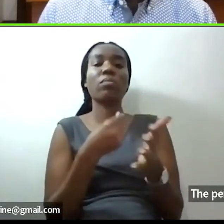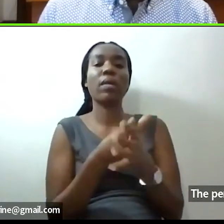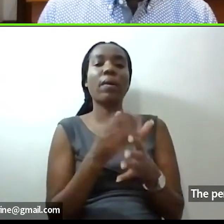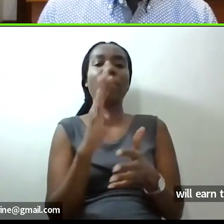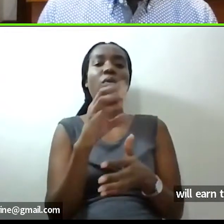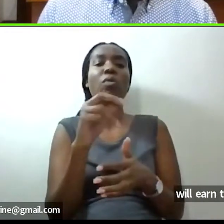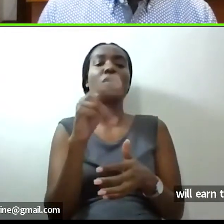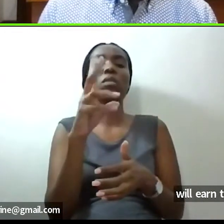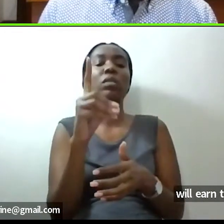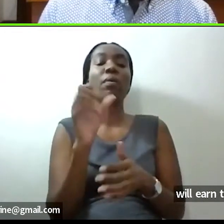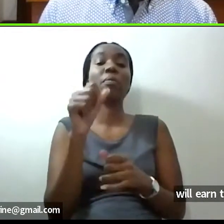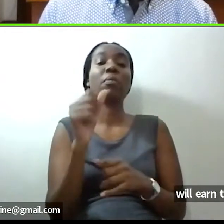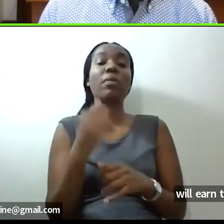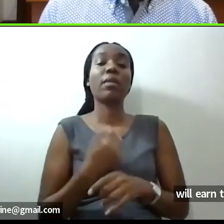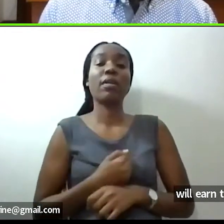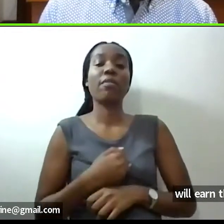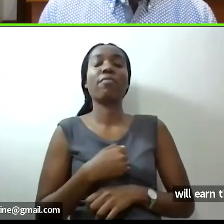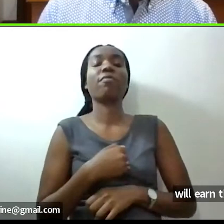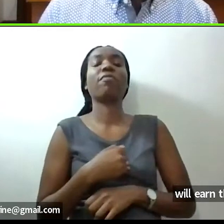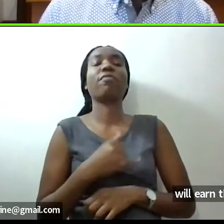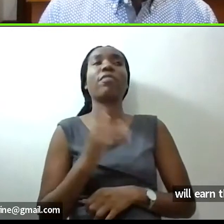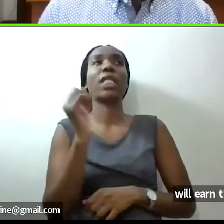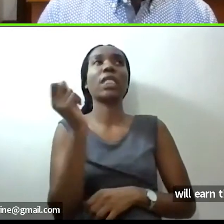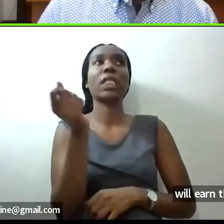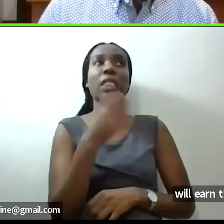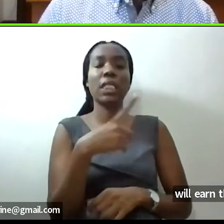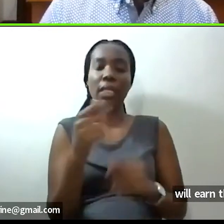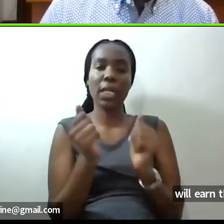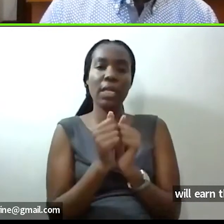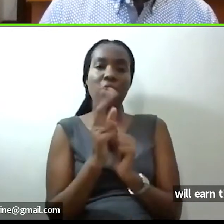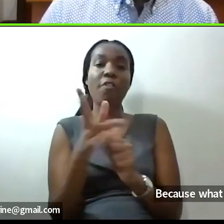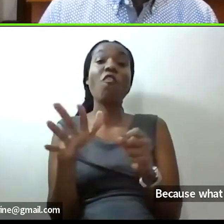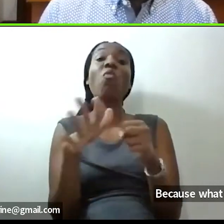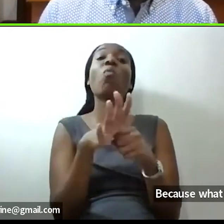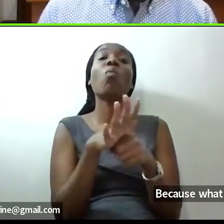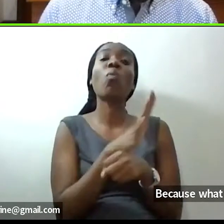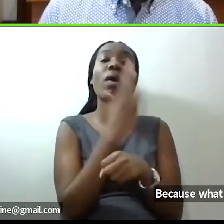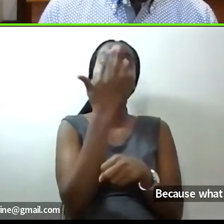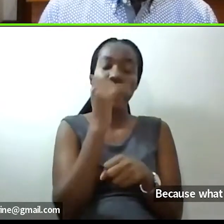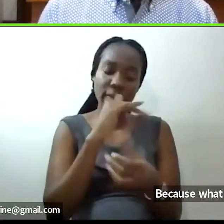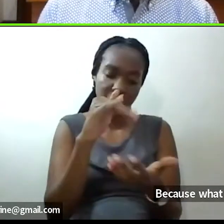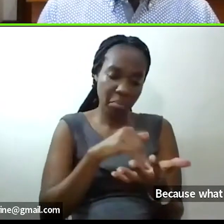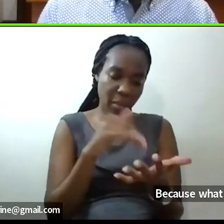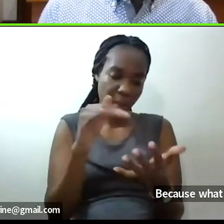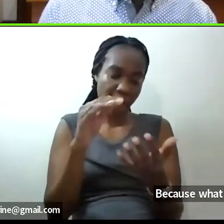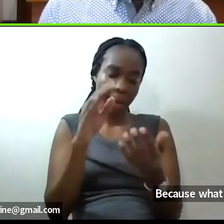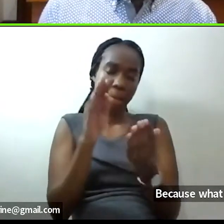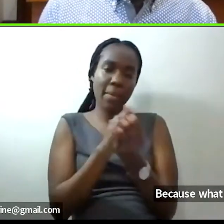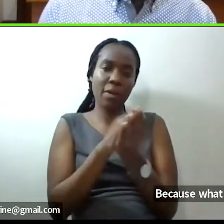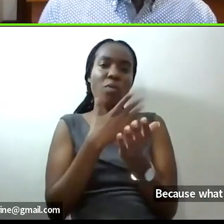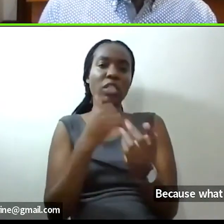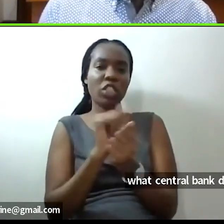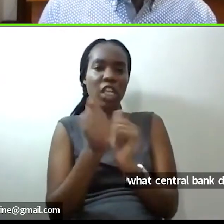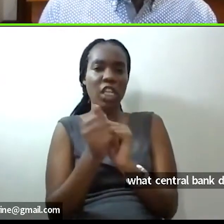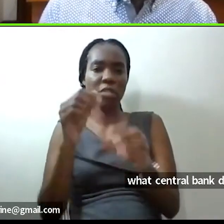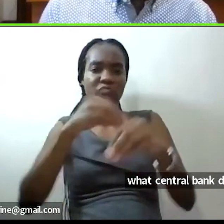full. Because what central bank does is to change the name from Grace to Bob. So Grace is the one who